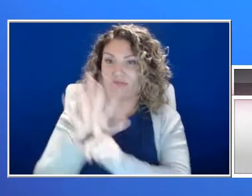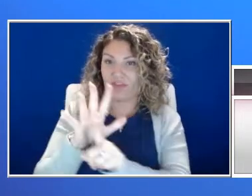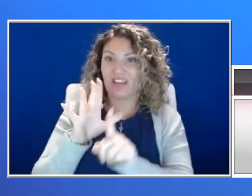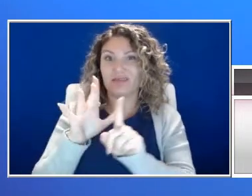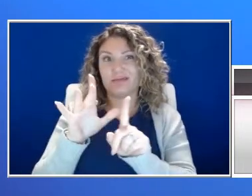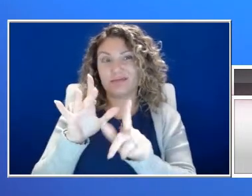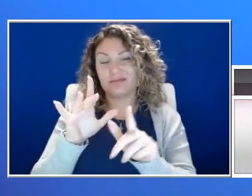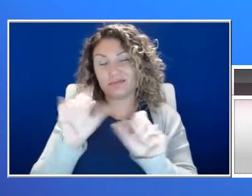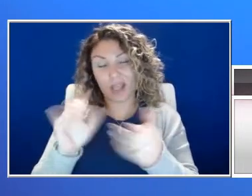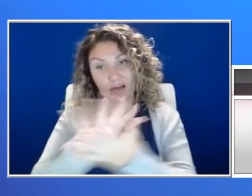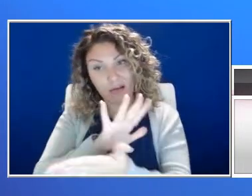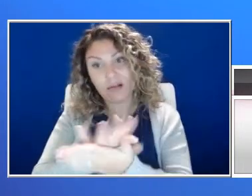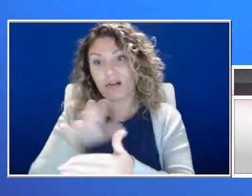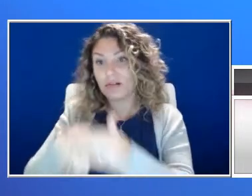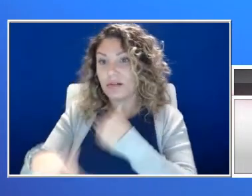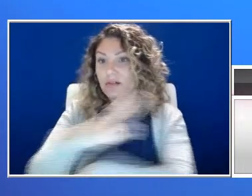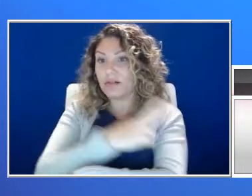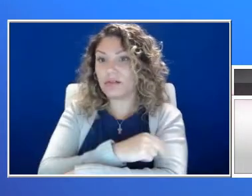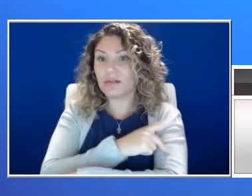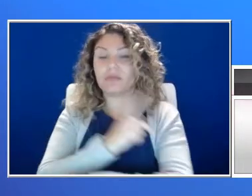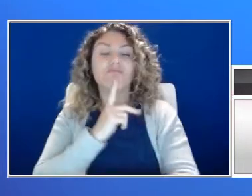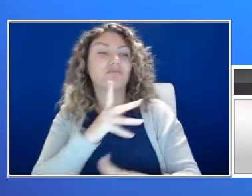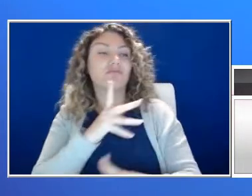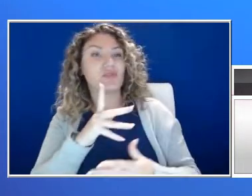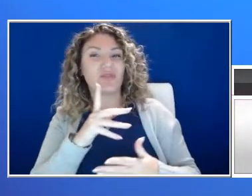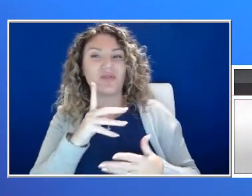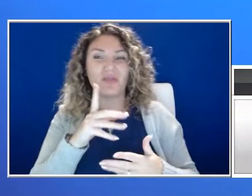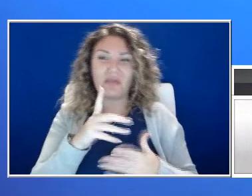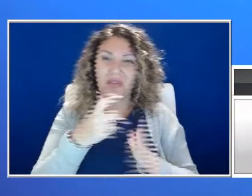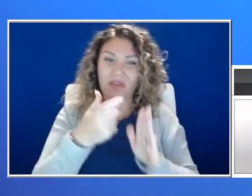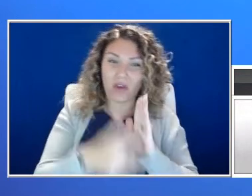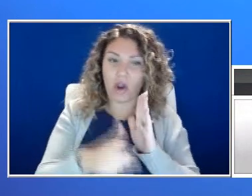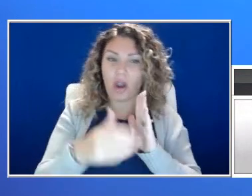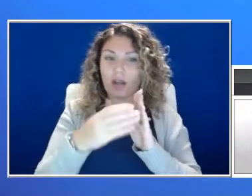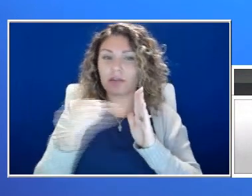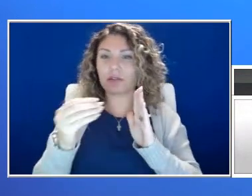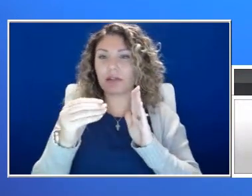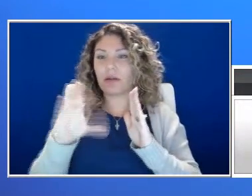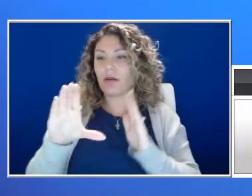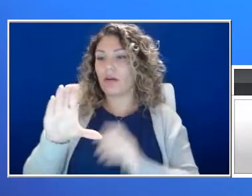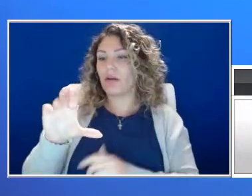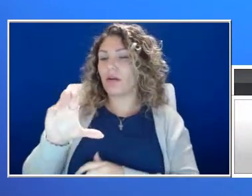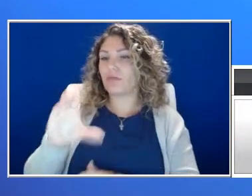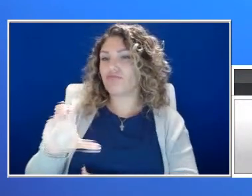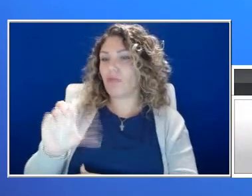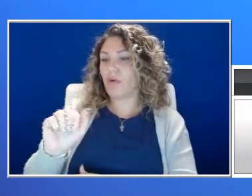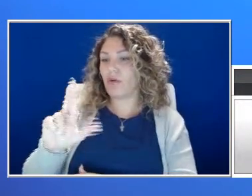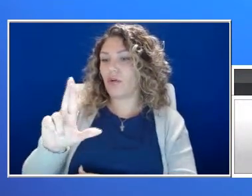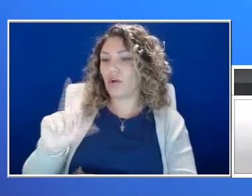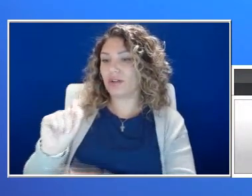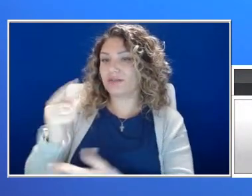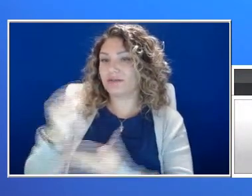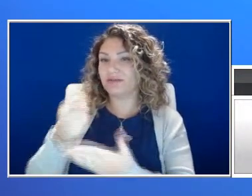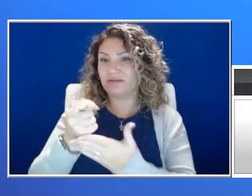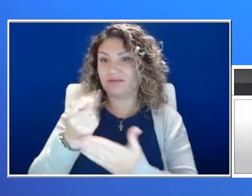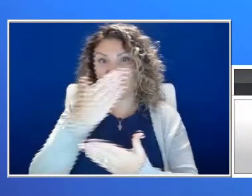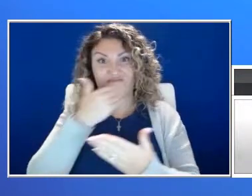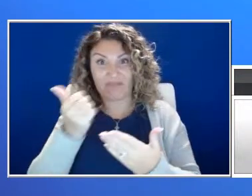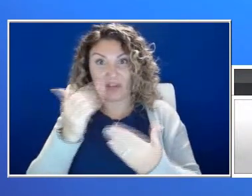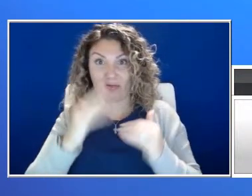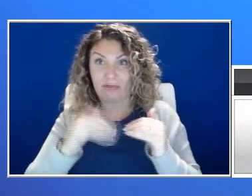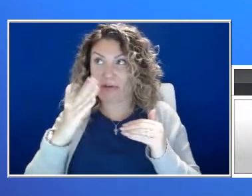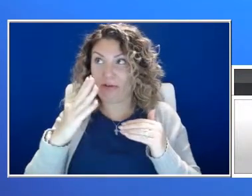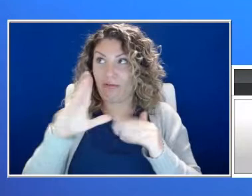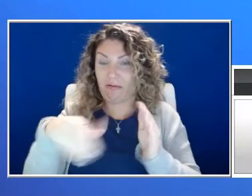know, the efficacy and the cost of the treatment of CAR T cell, it's actually really much better than all options of therapy that we actually